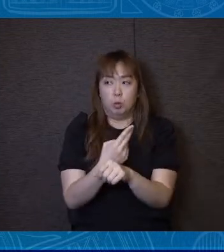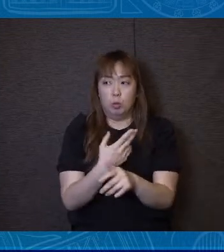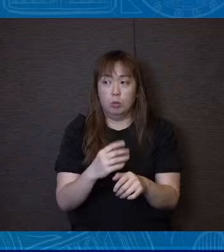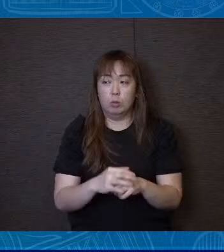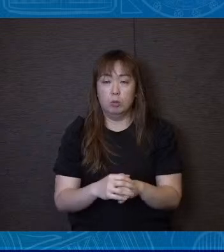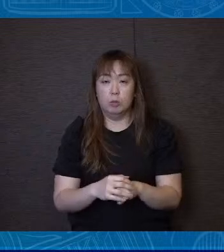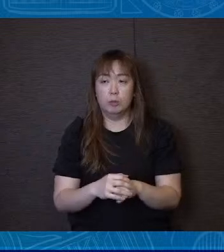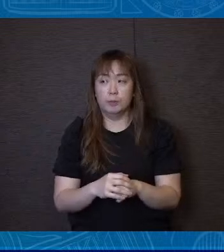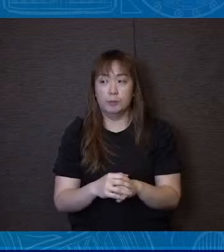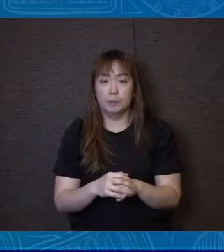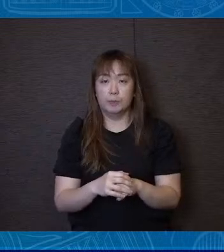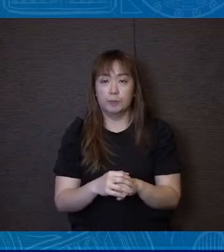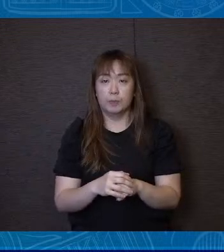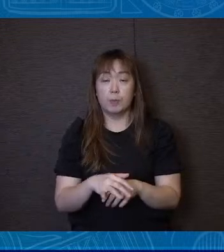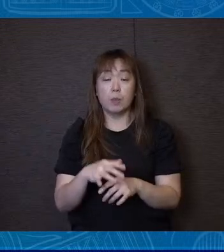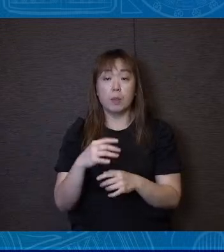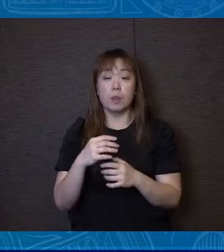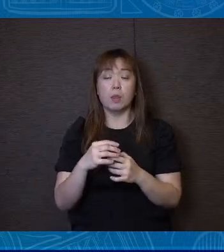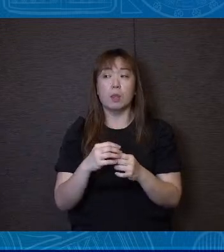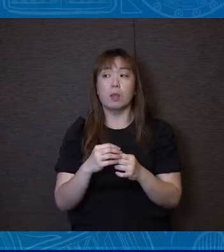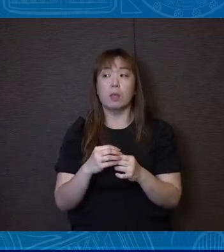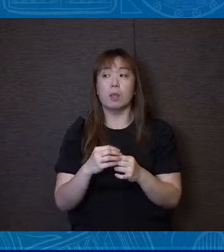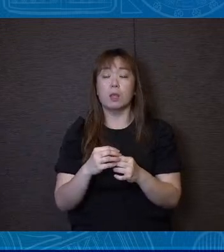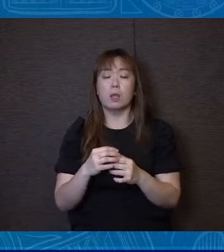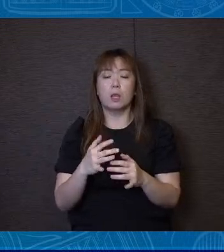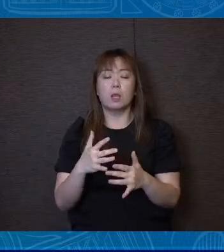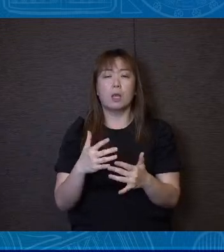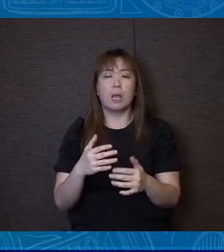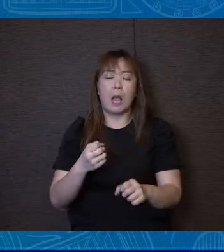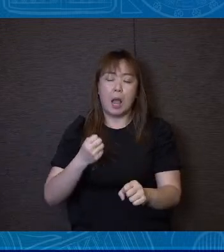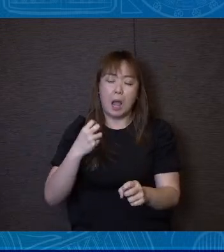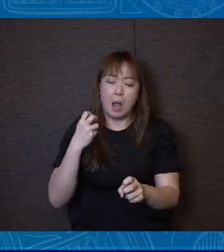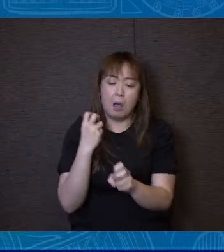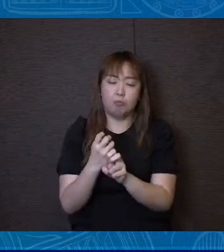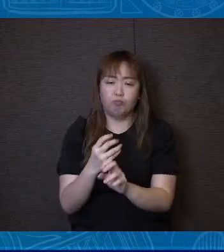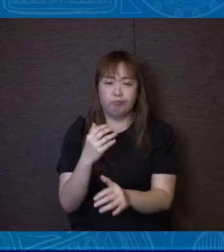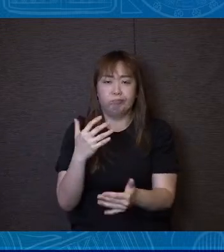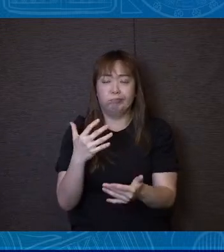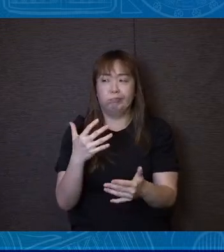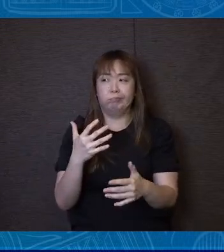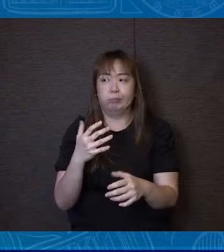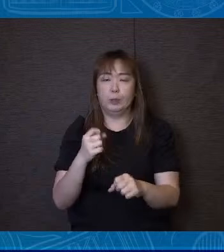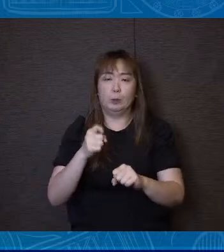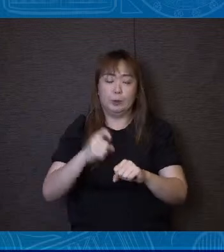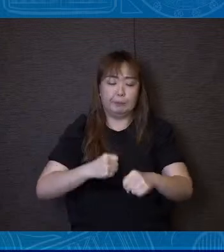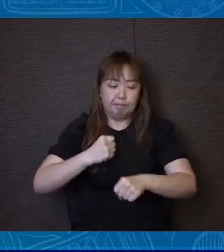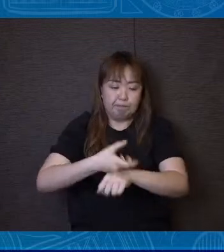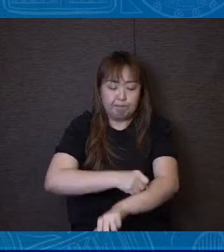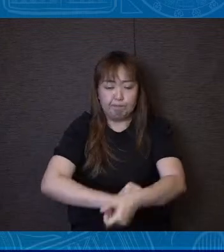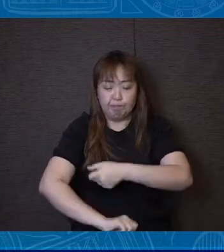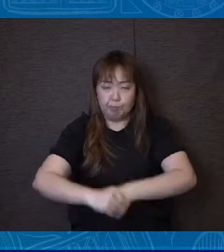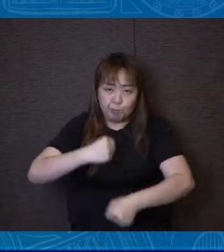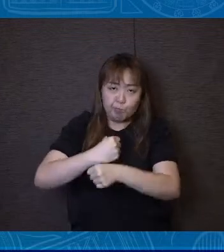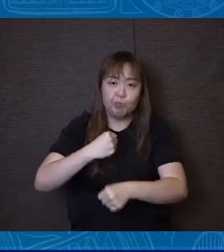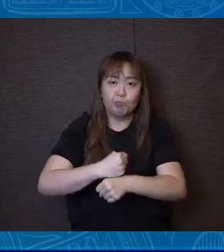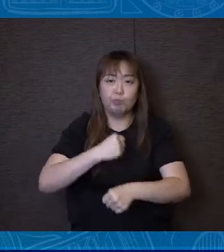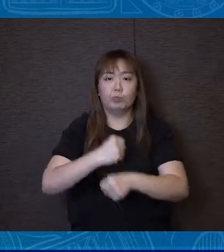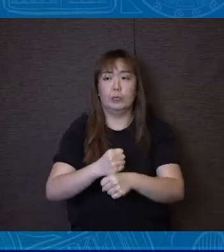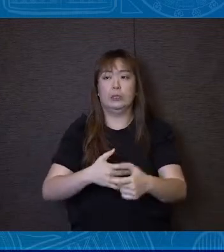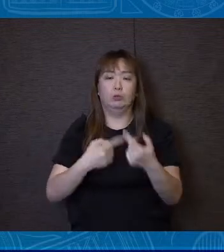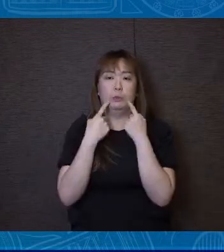are, I think, the most difficult to address, and we have to really push hard to do this. Great, thank